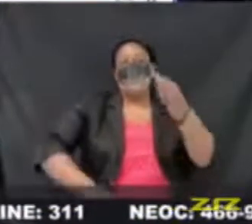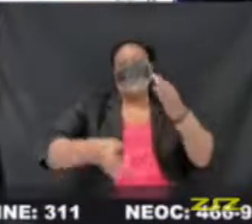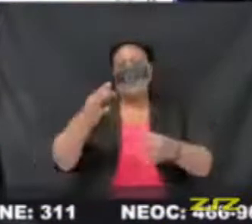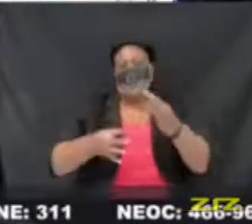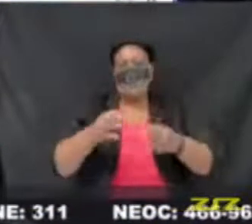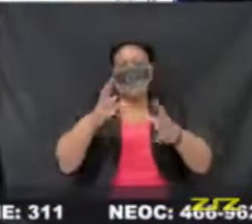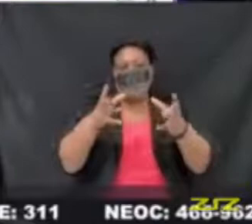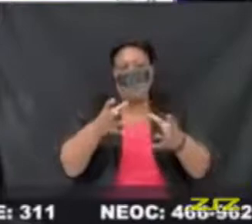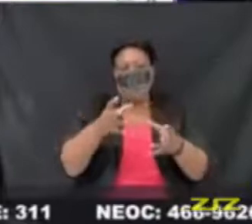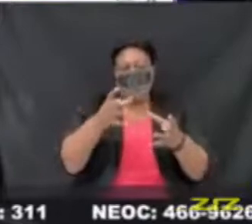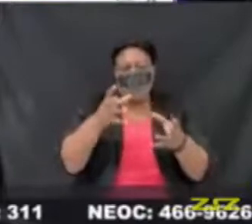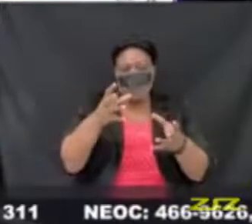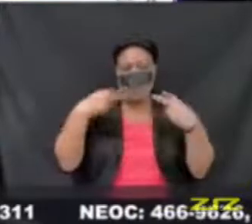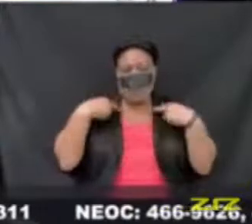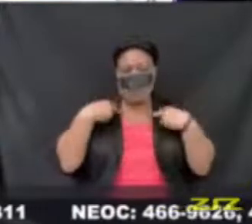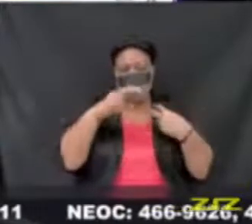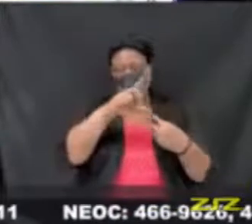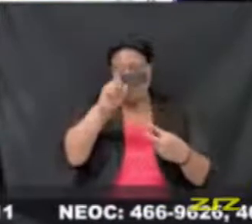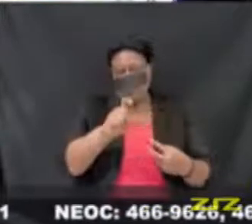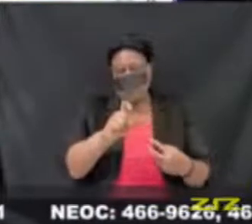at